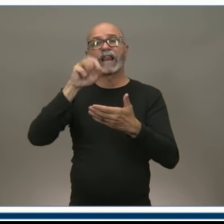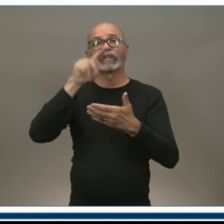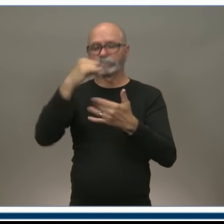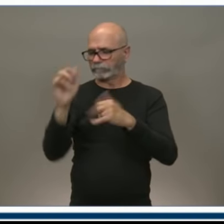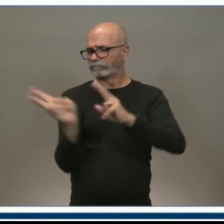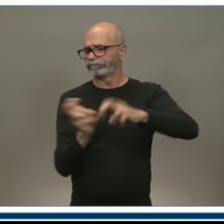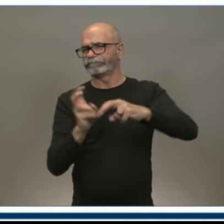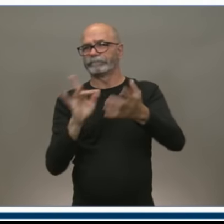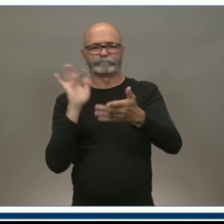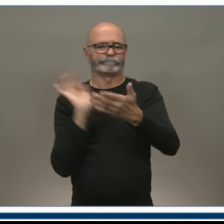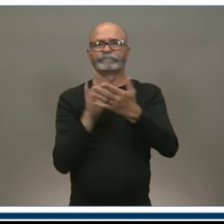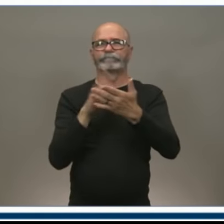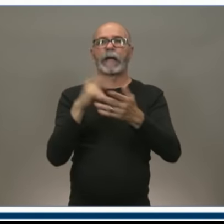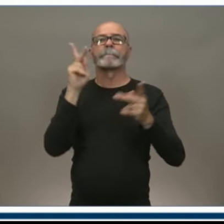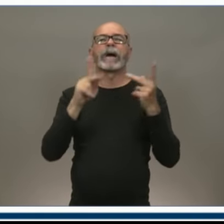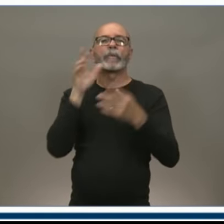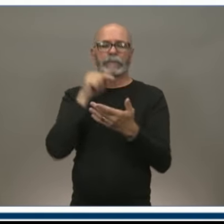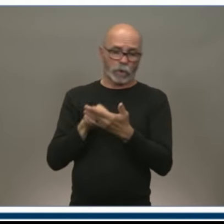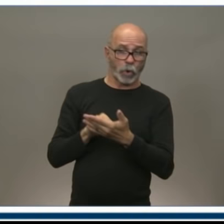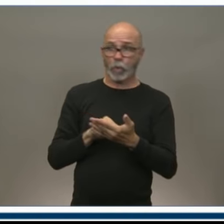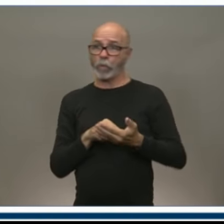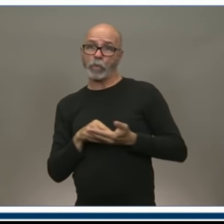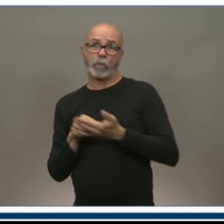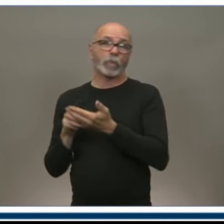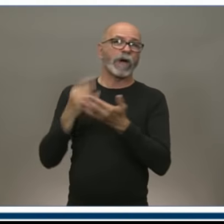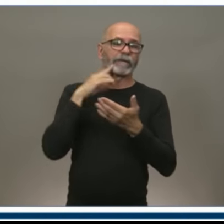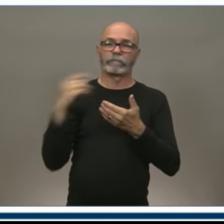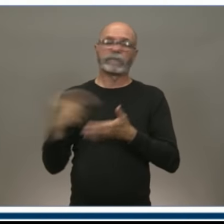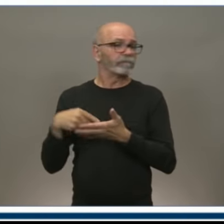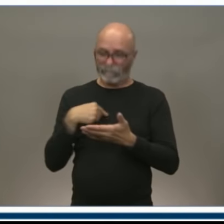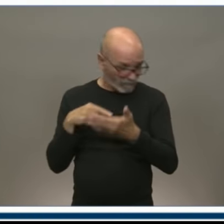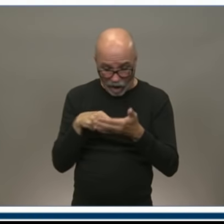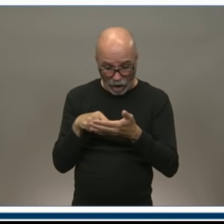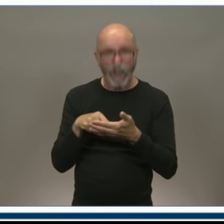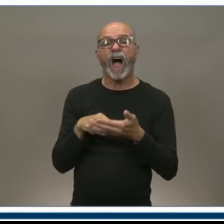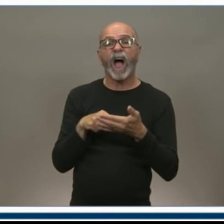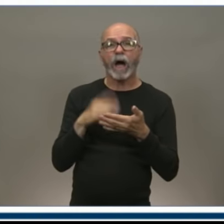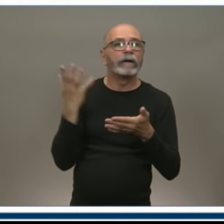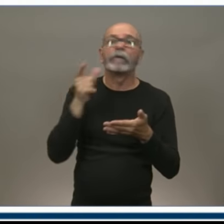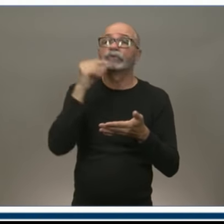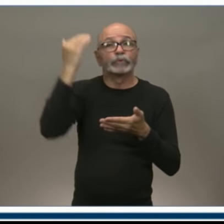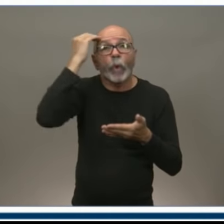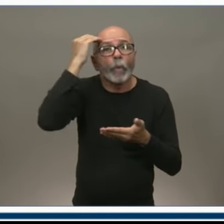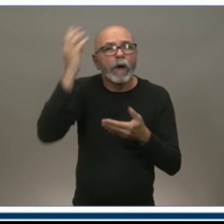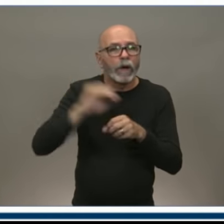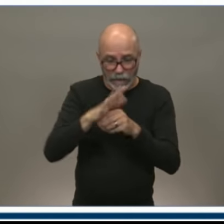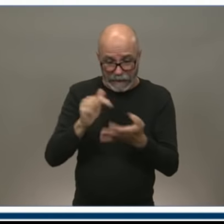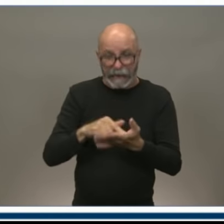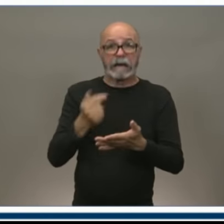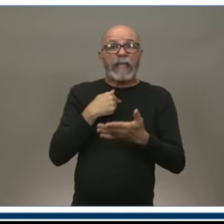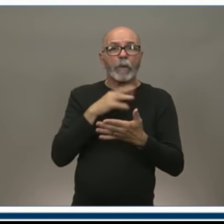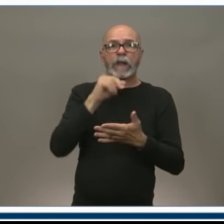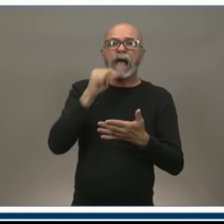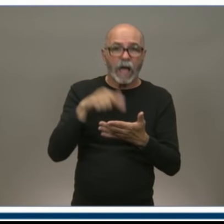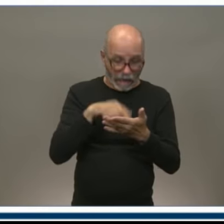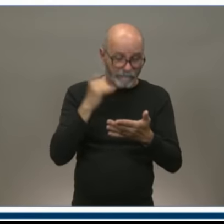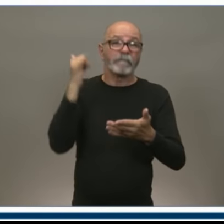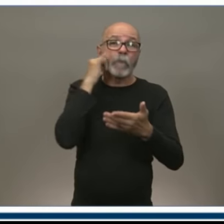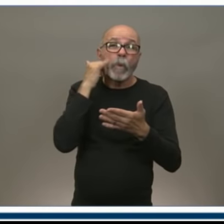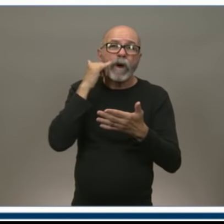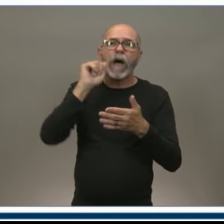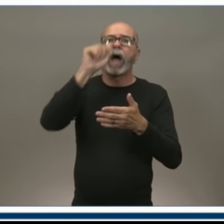help them be aware if they may have been exposed to COVID-19. If people have, they can go on your phone, go to the App Store. It's